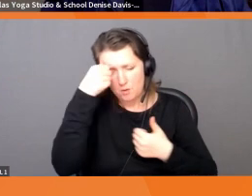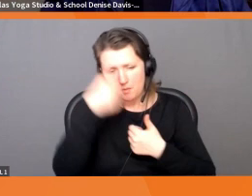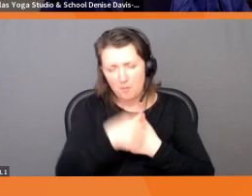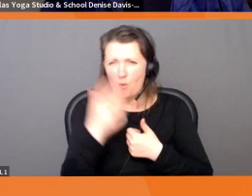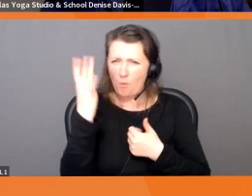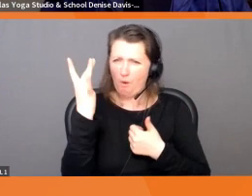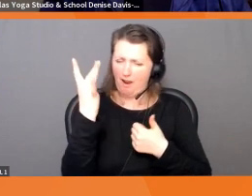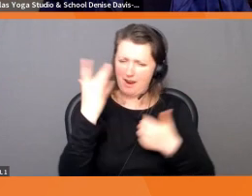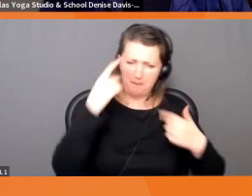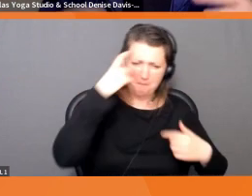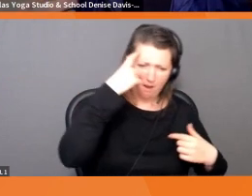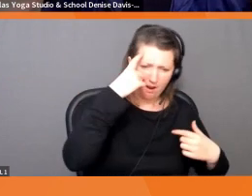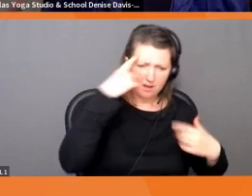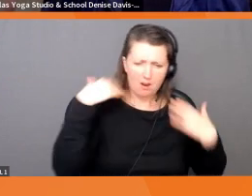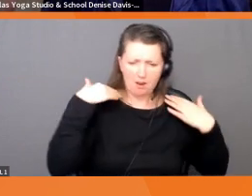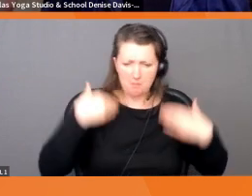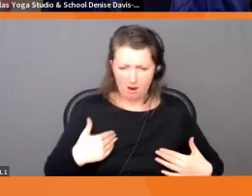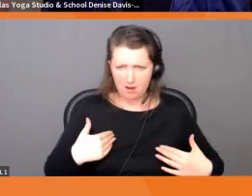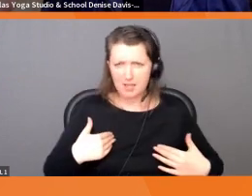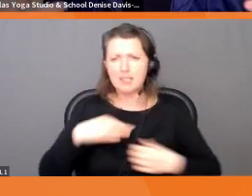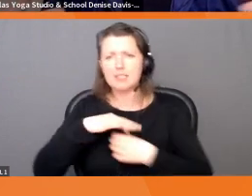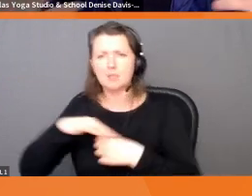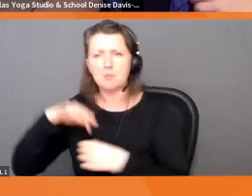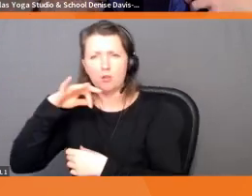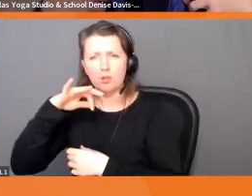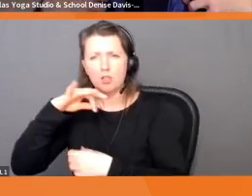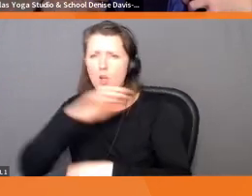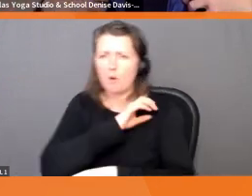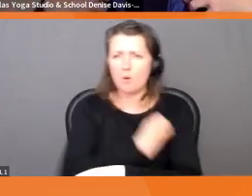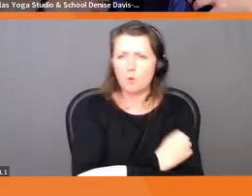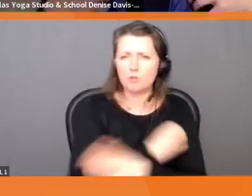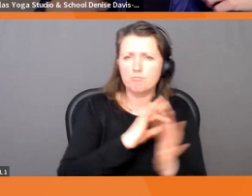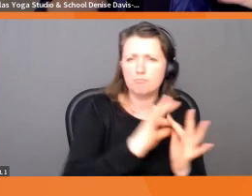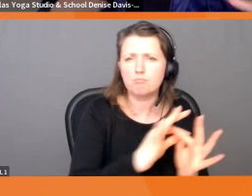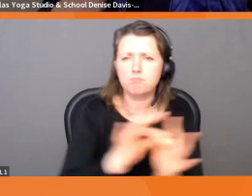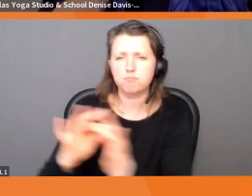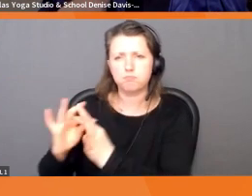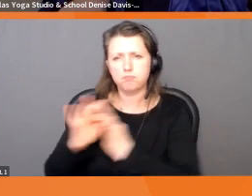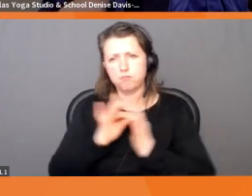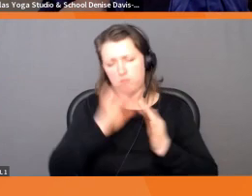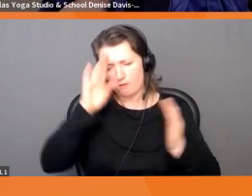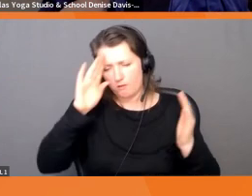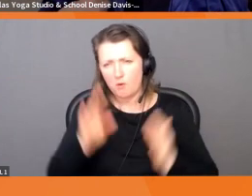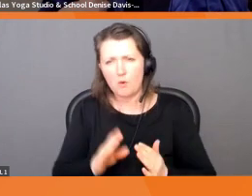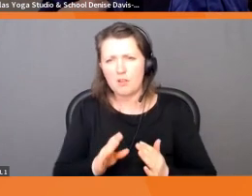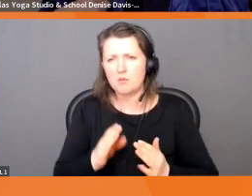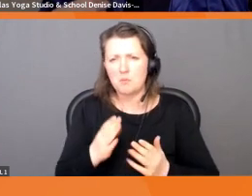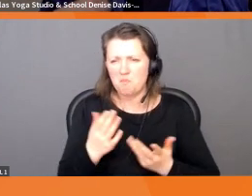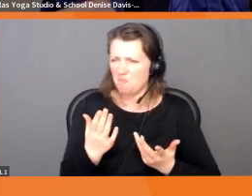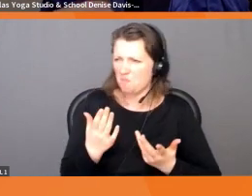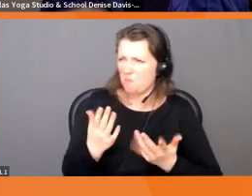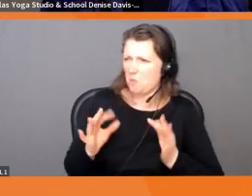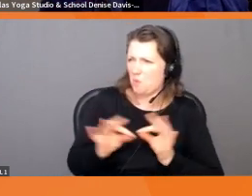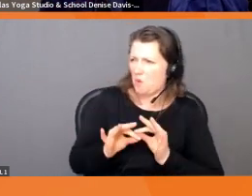body, spirit, and emotion. And it aids in expanding the outlook, our outlook. And this quote happens to come from, you know, someone